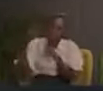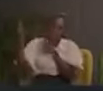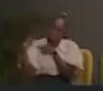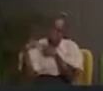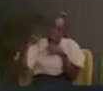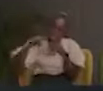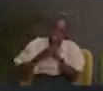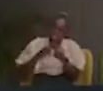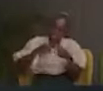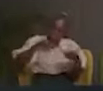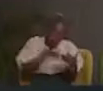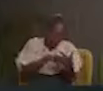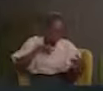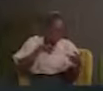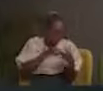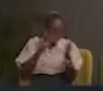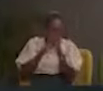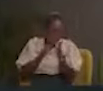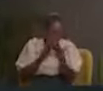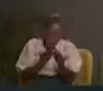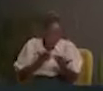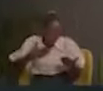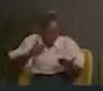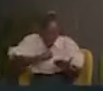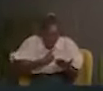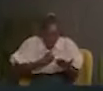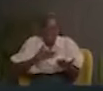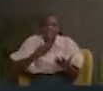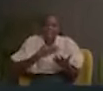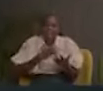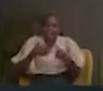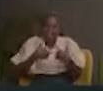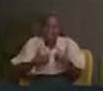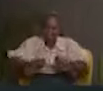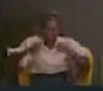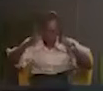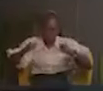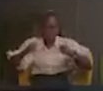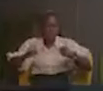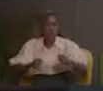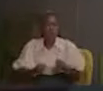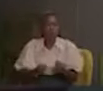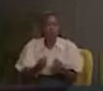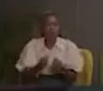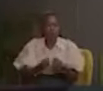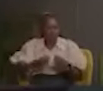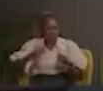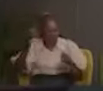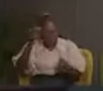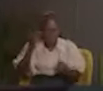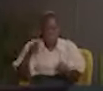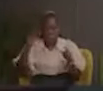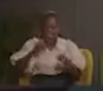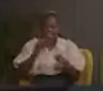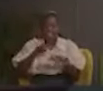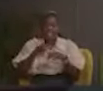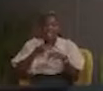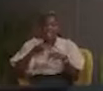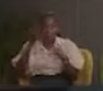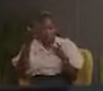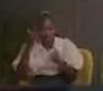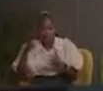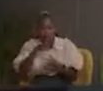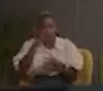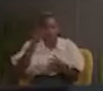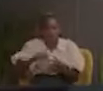begin to study Scripture and have superior spiritual illumination. This is why you must honor every